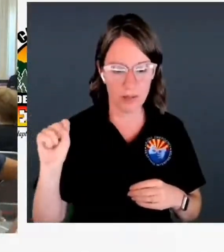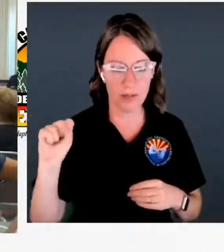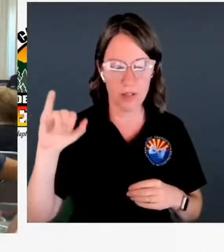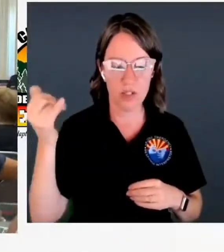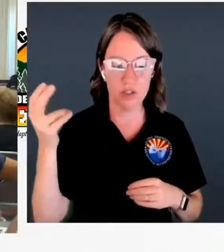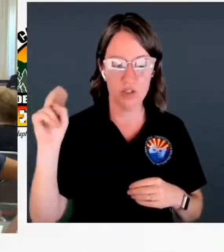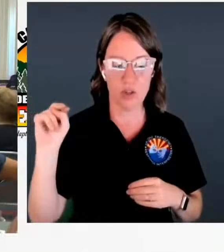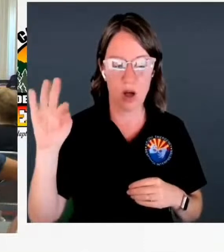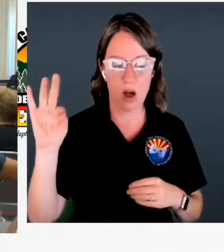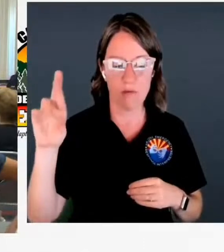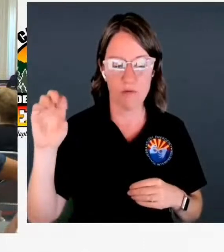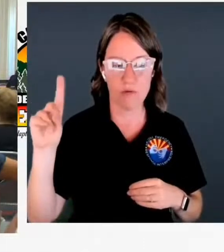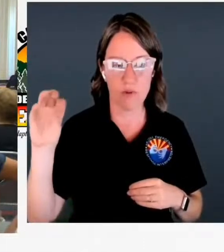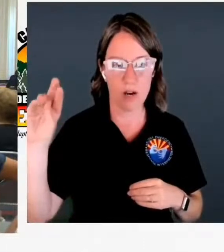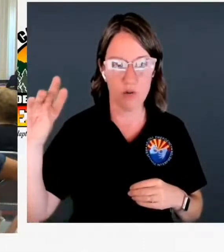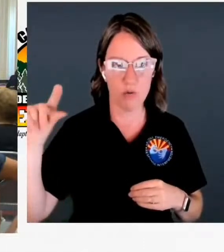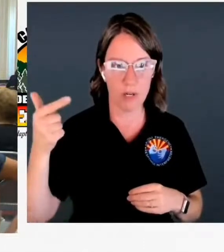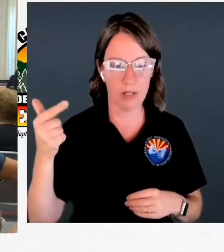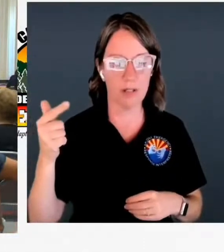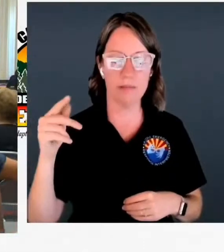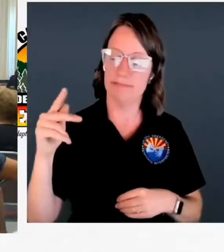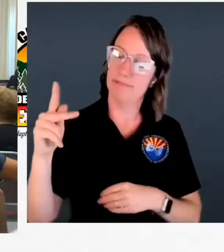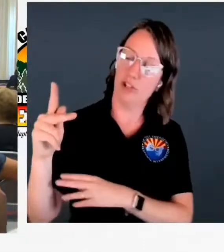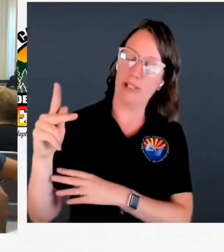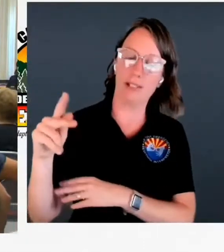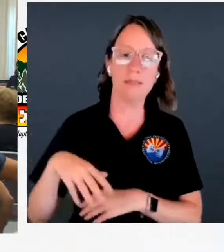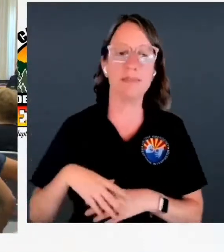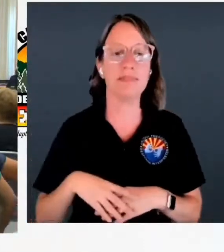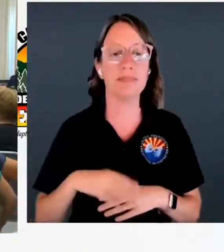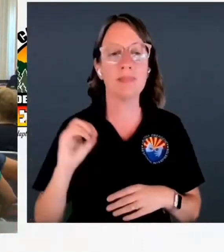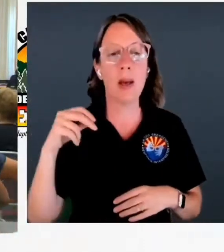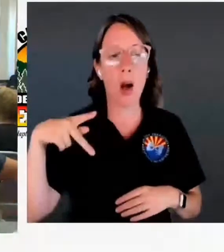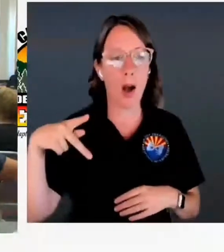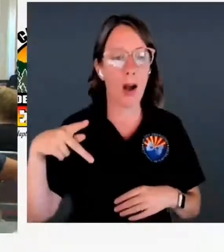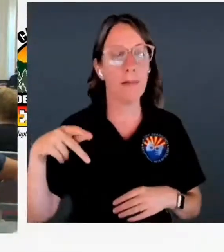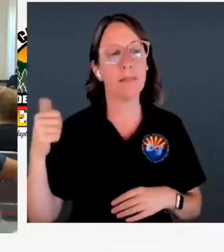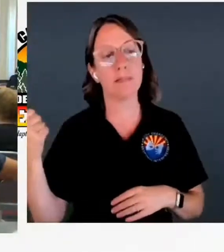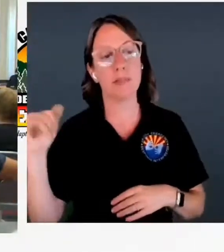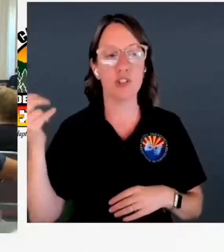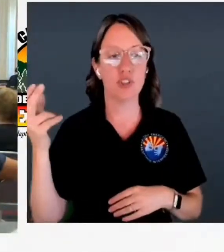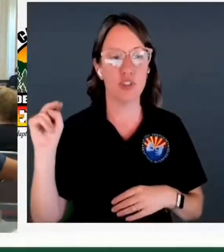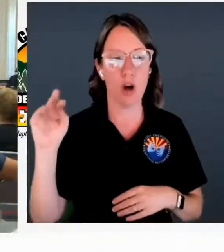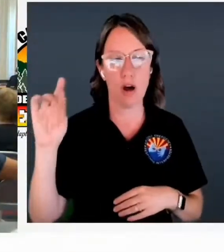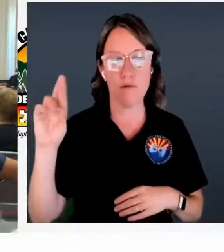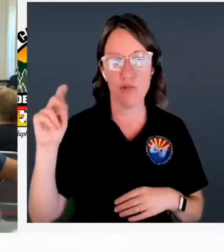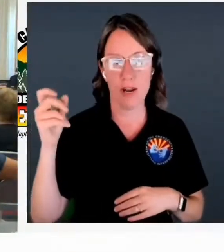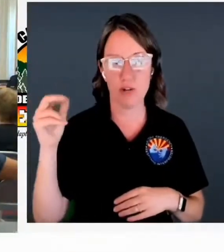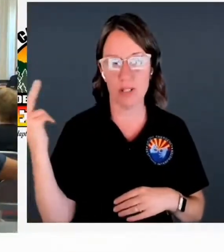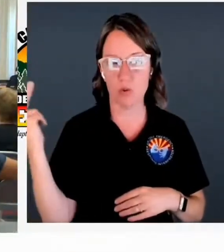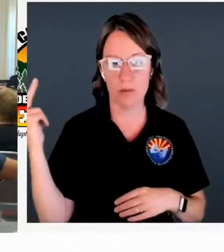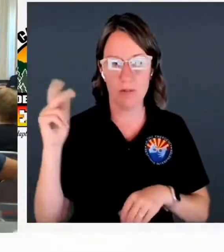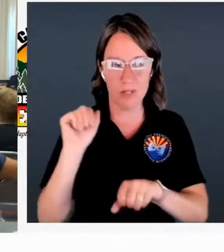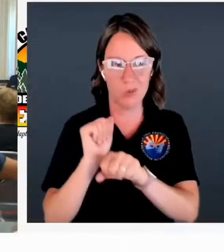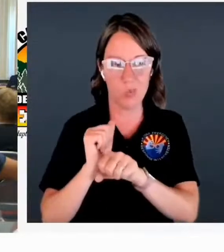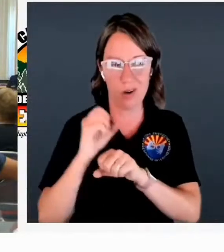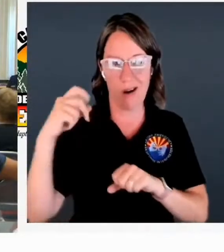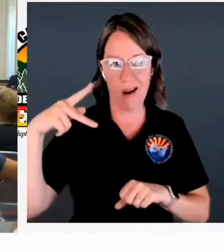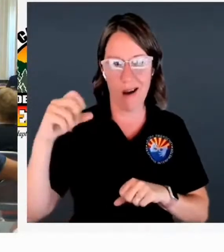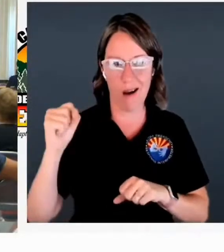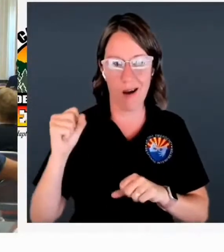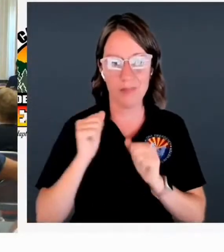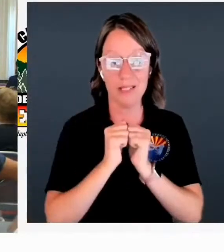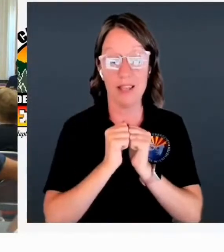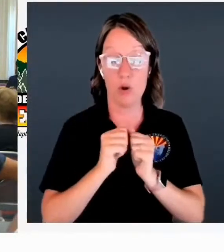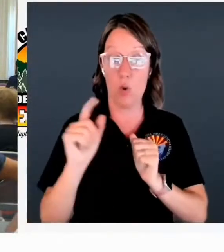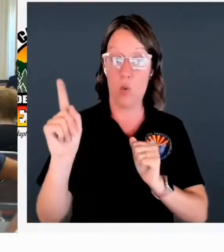Hi, good evening, everybody. John Owings, Operations Section Chief, and my partner, John Frederick, to give you a current situation of the fire. So where the fire